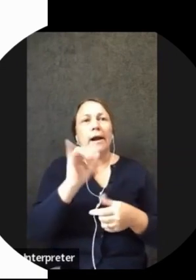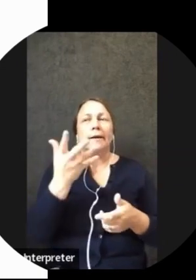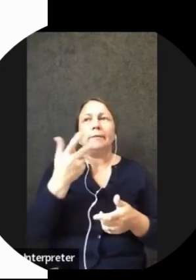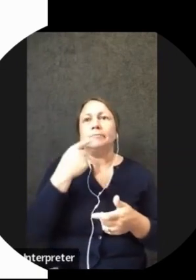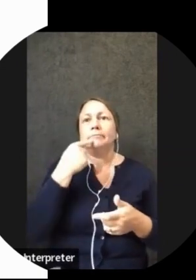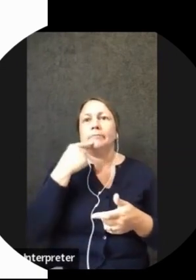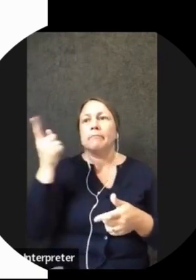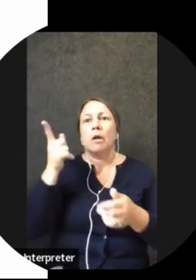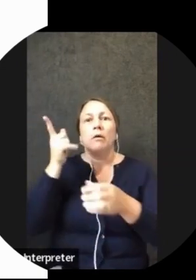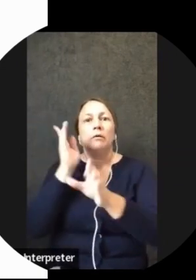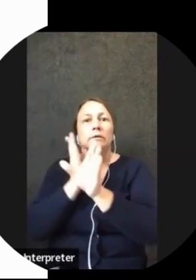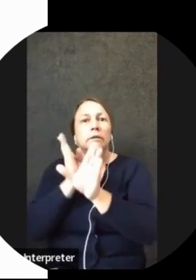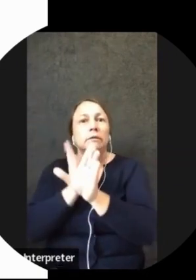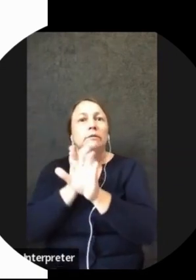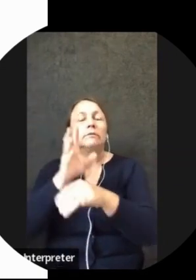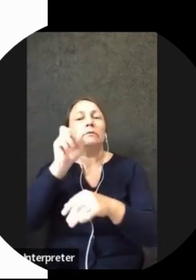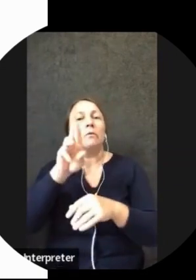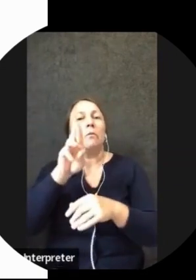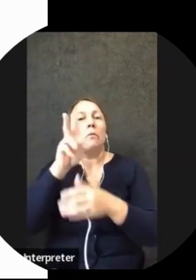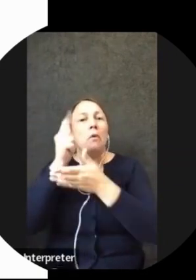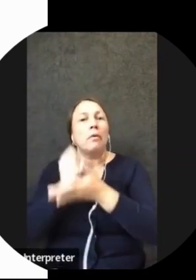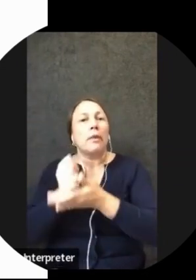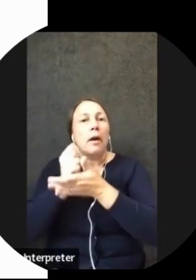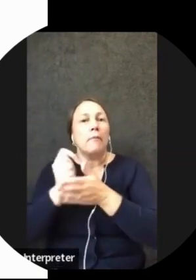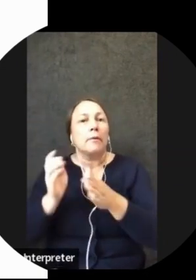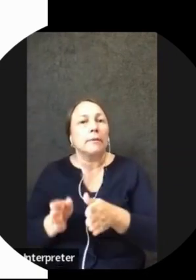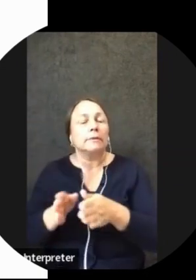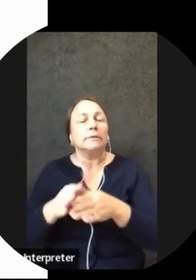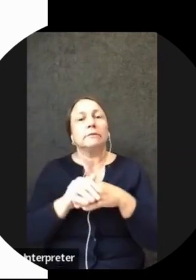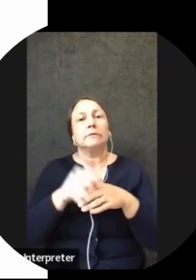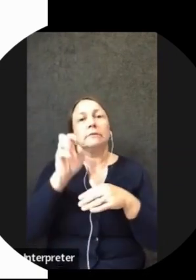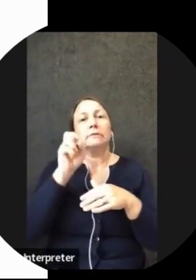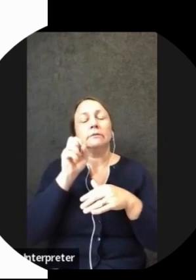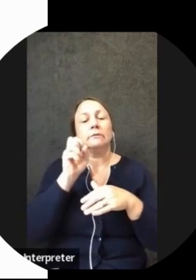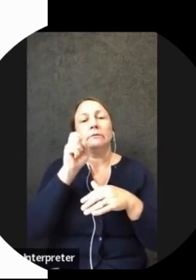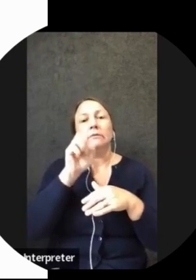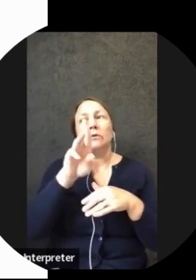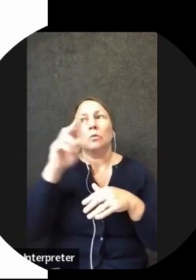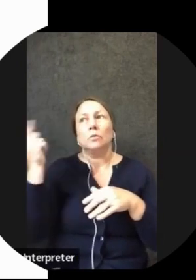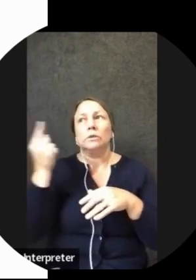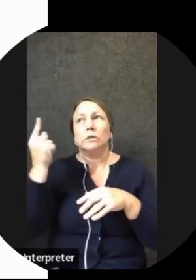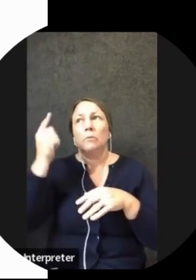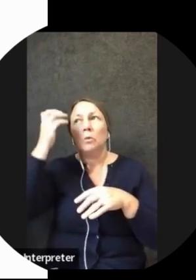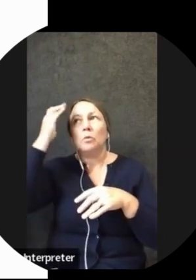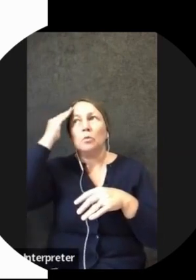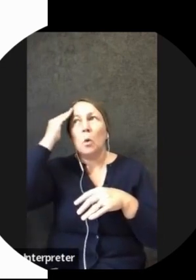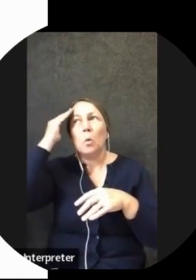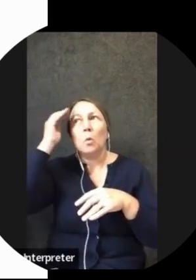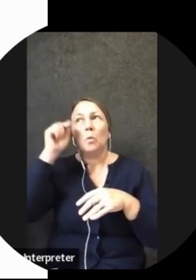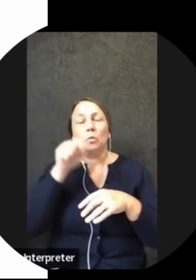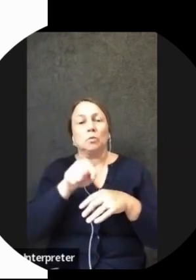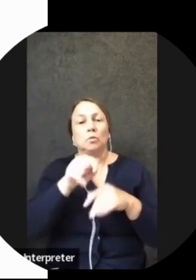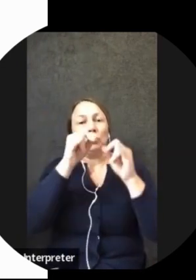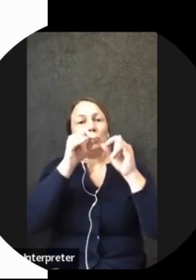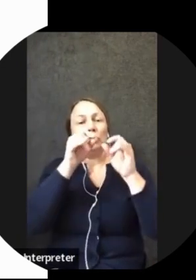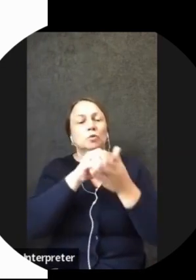an ABA therapist participate at IEP meetings, and whenever appropriate, the student.